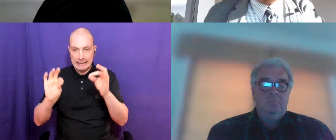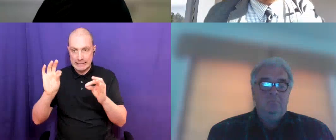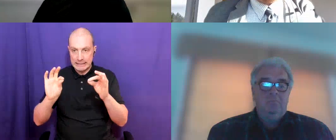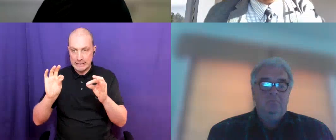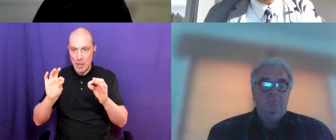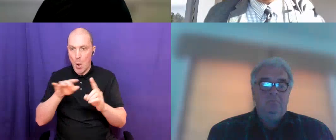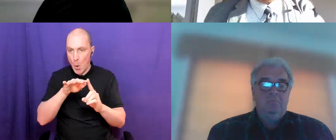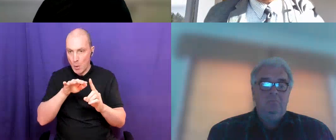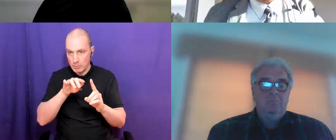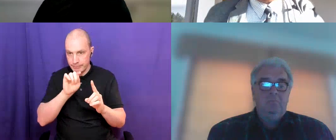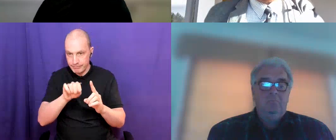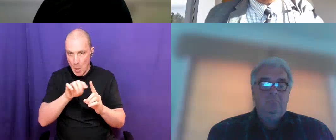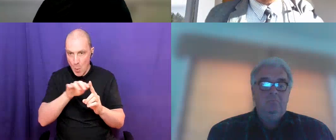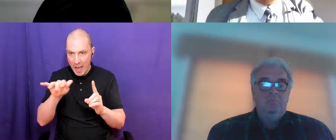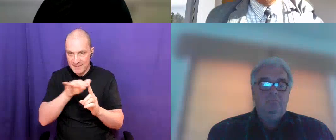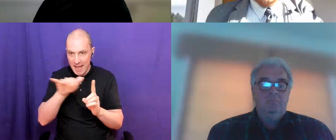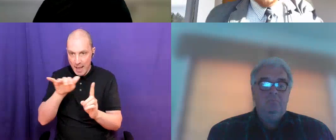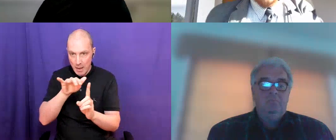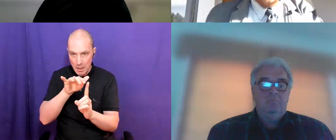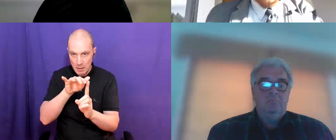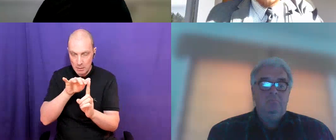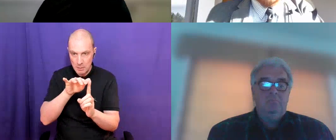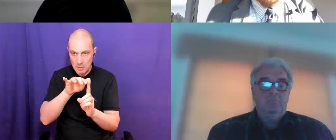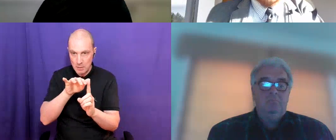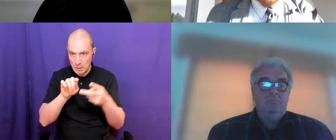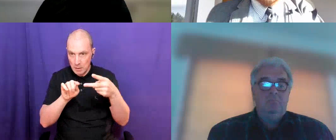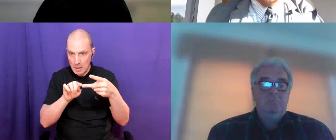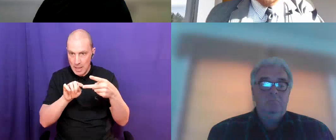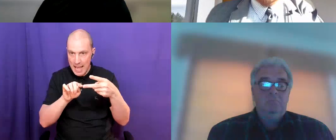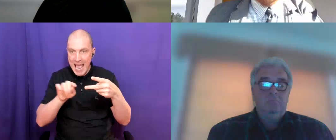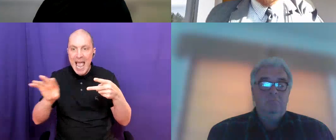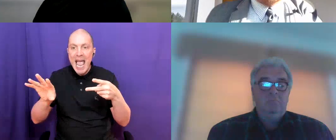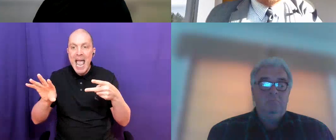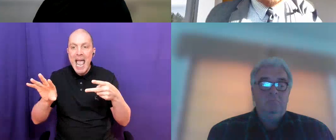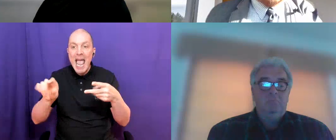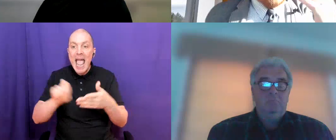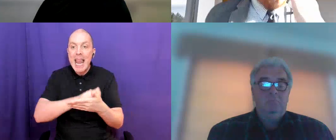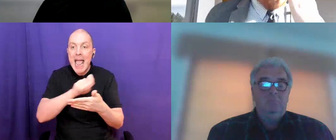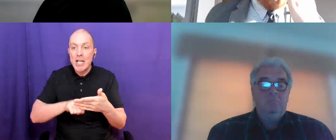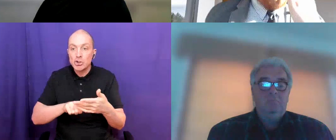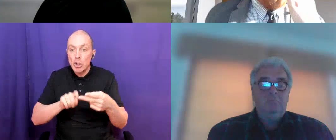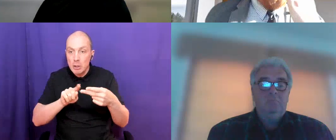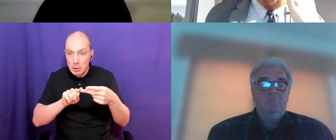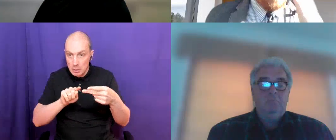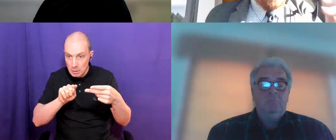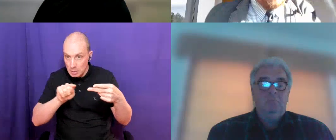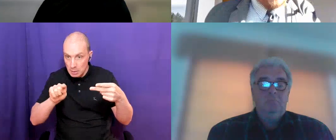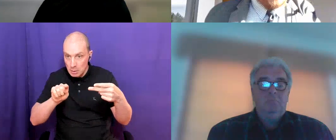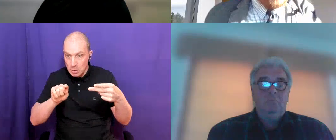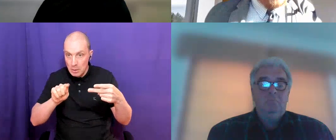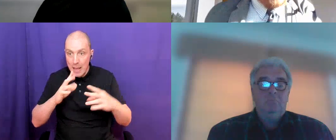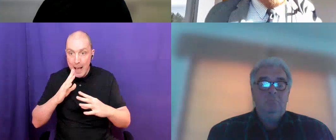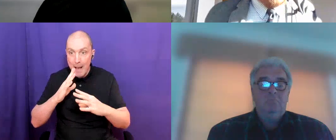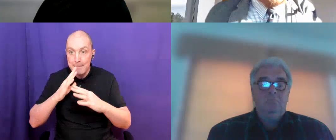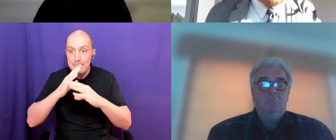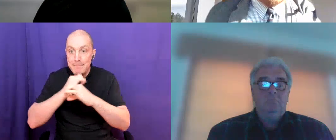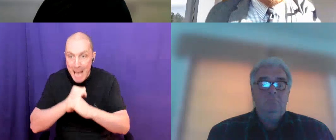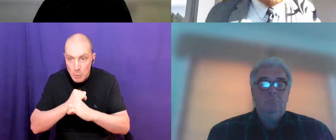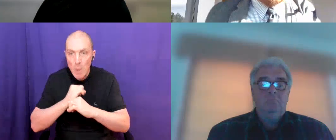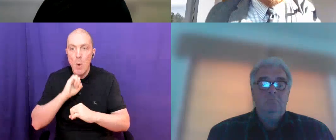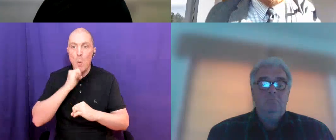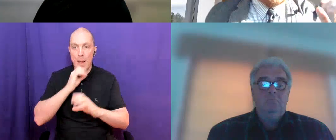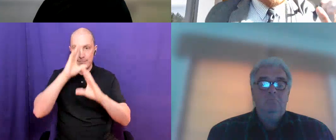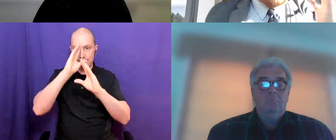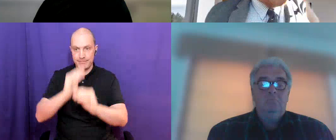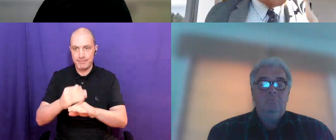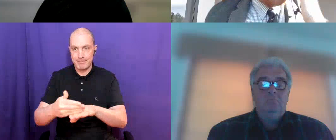the menu, select the option for election. You'll see that coming up, and then enter the password, which you'll be advised of in advance